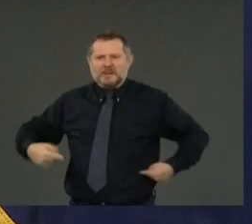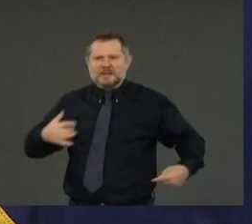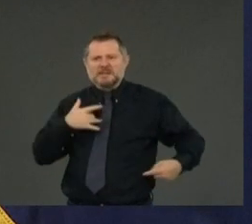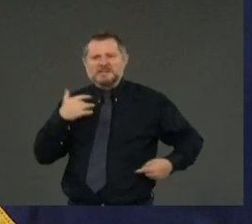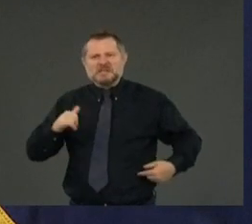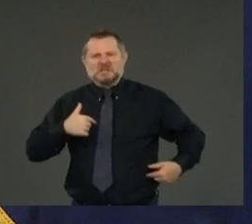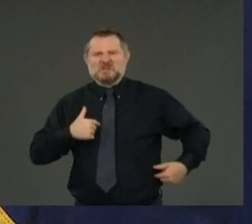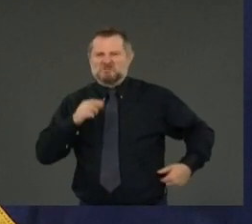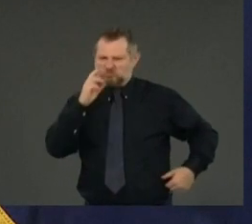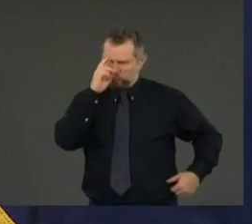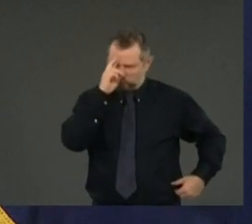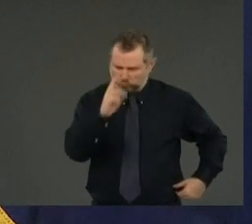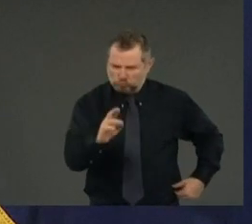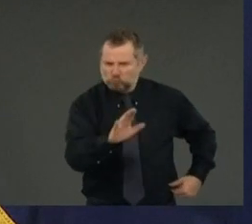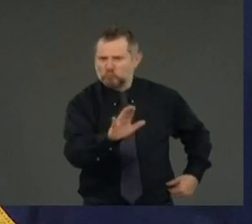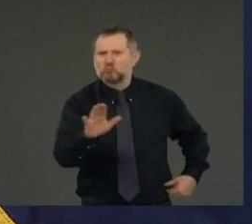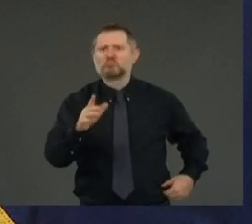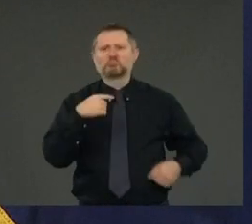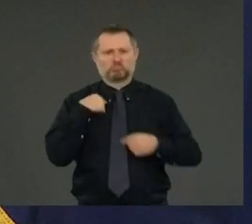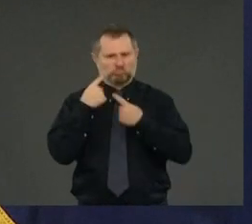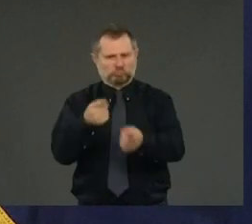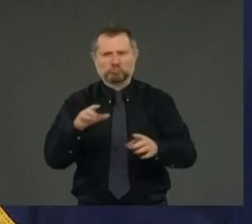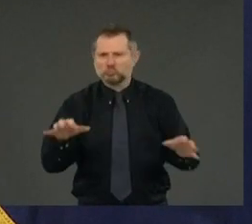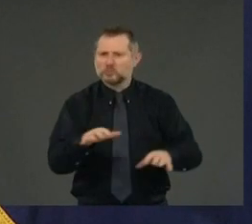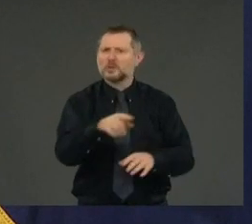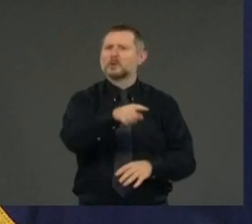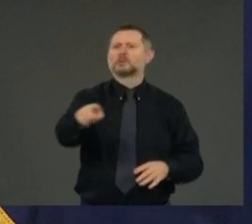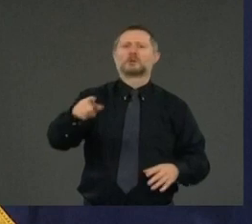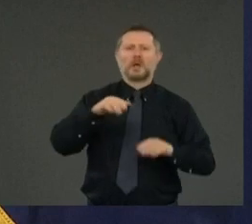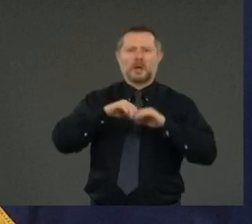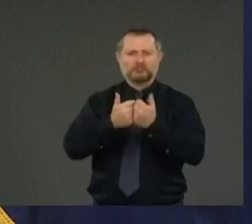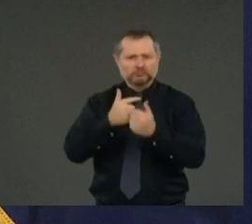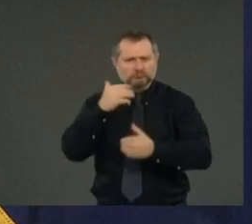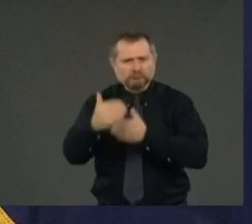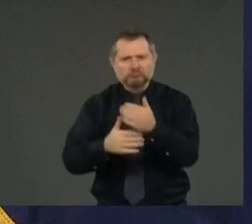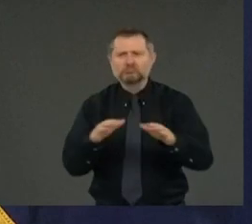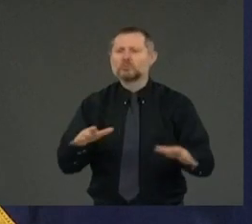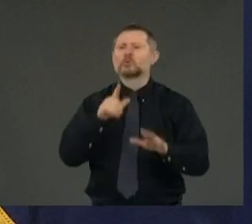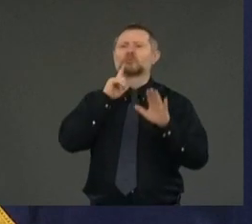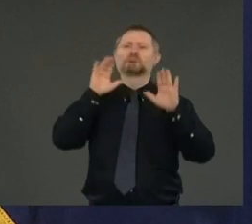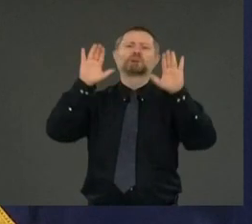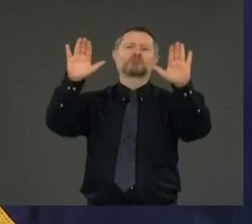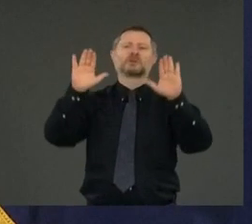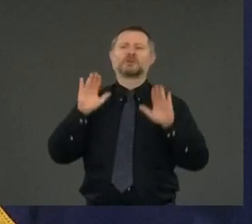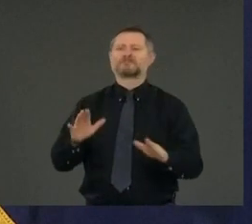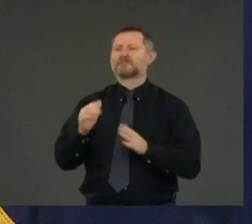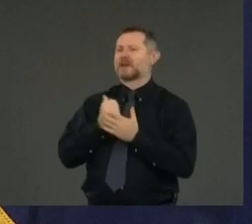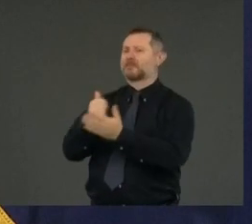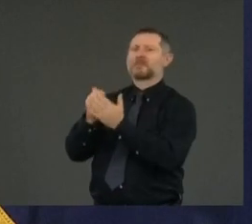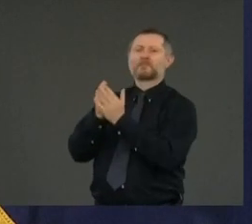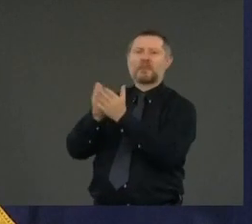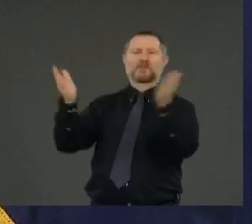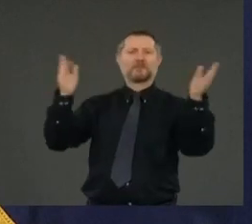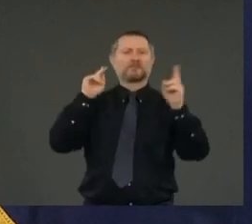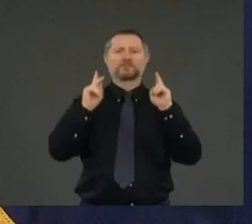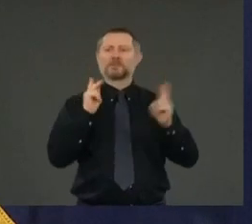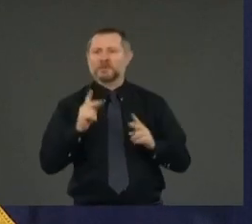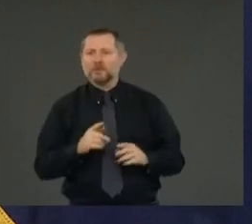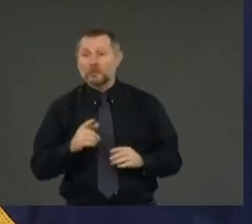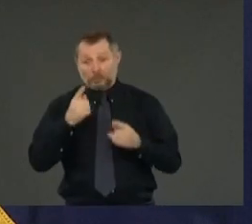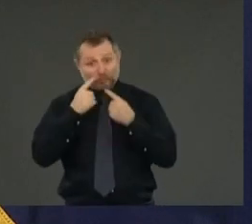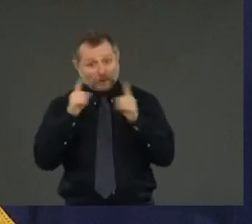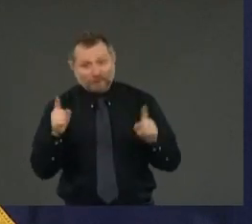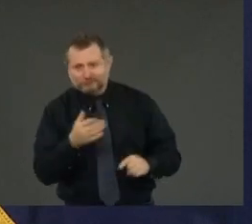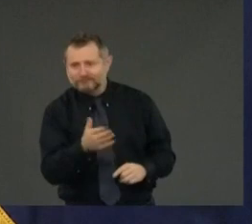and how you did it. And you did a great public service. And it worked. And the